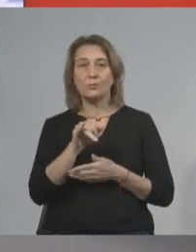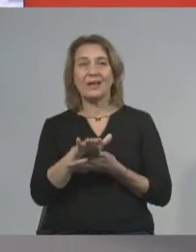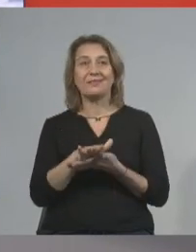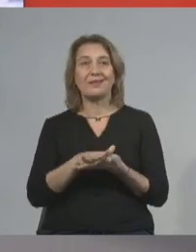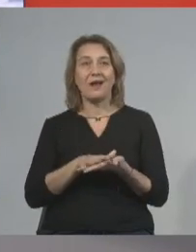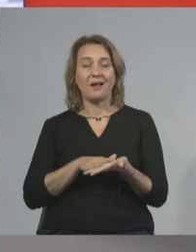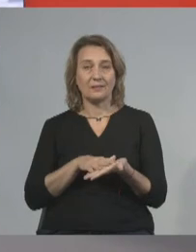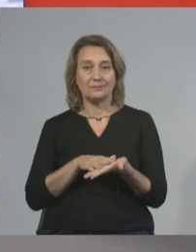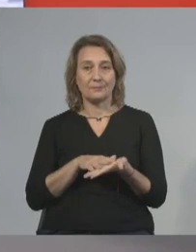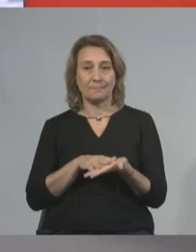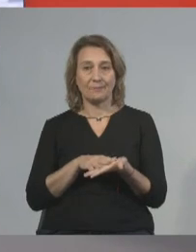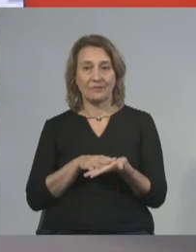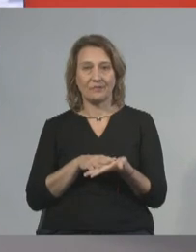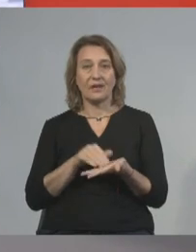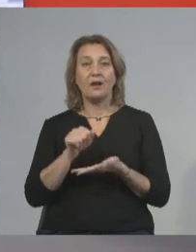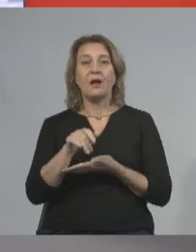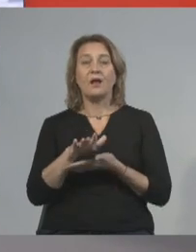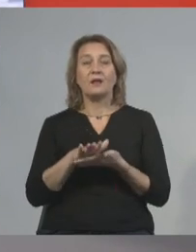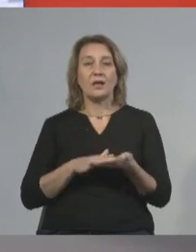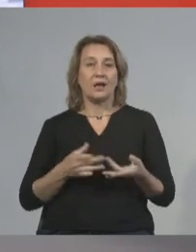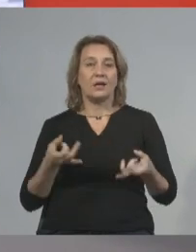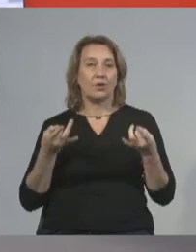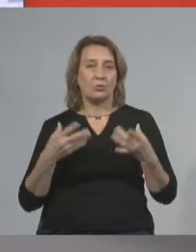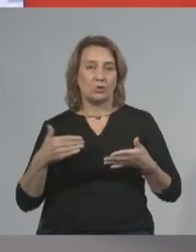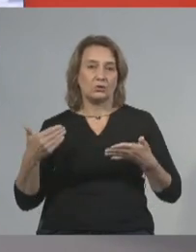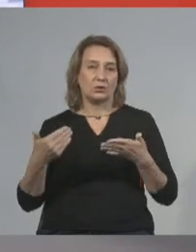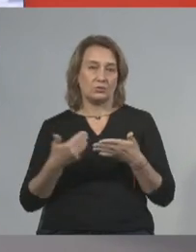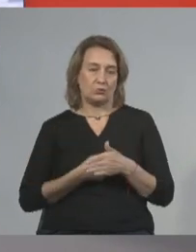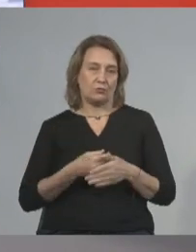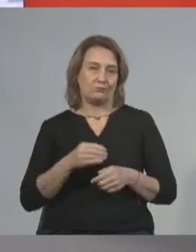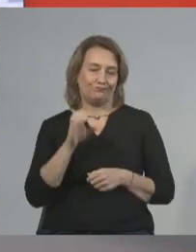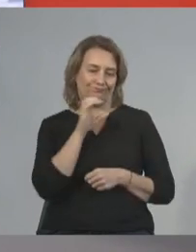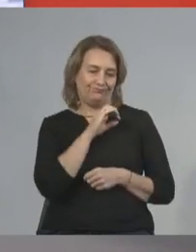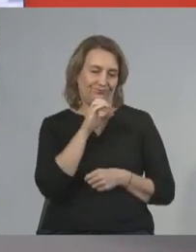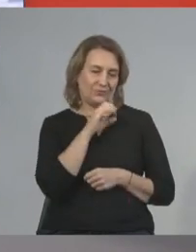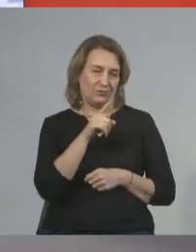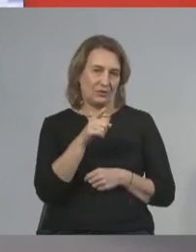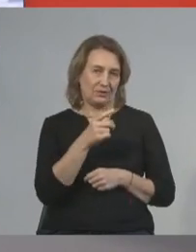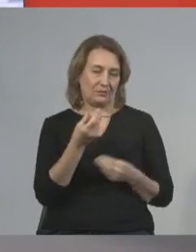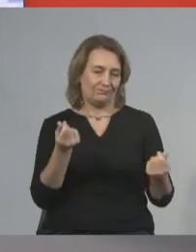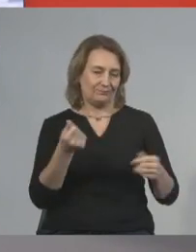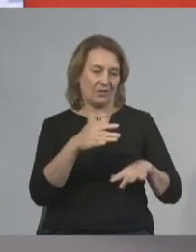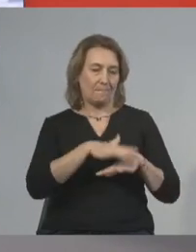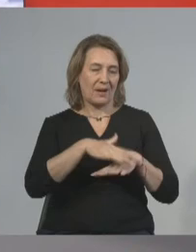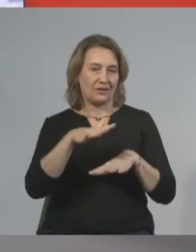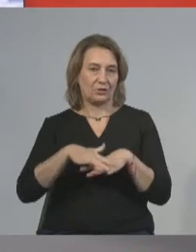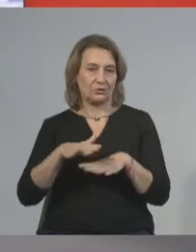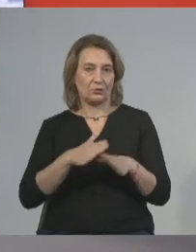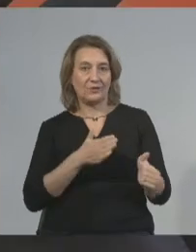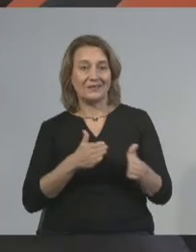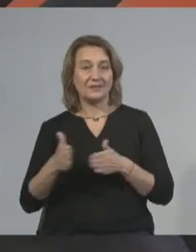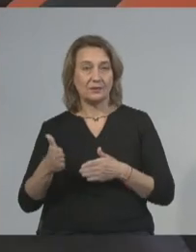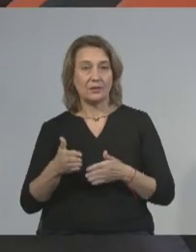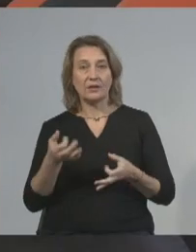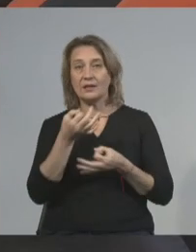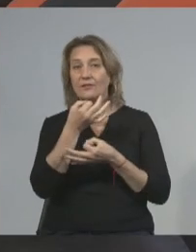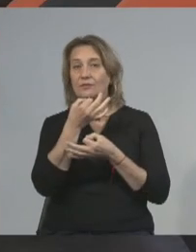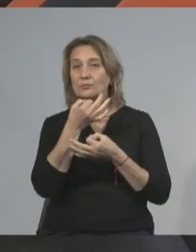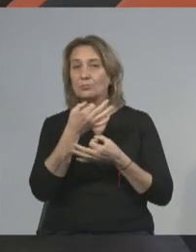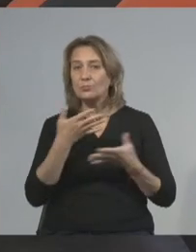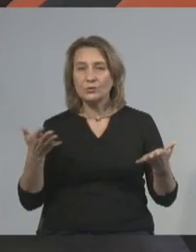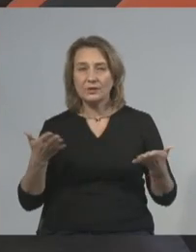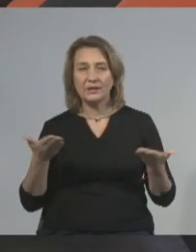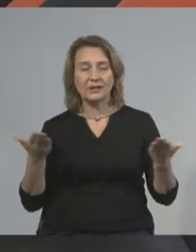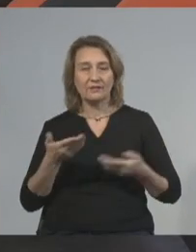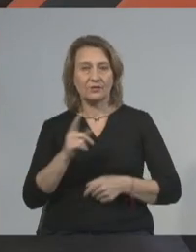reform was done in order to do that for the benefit of guantariva and poroshenko well